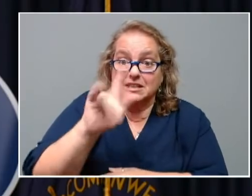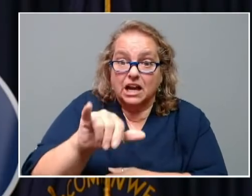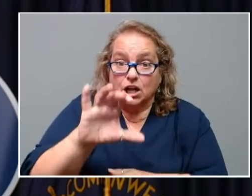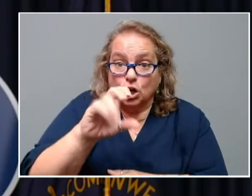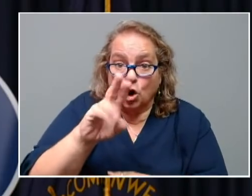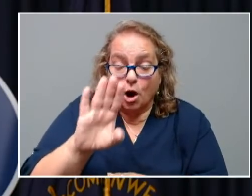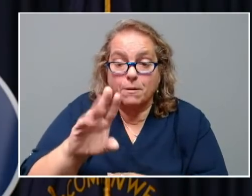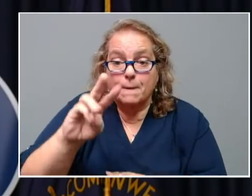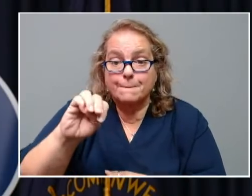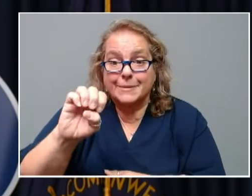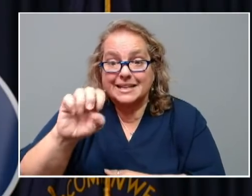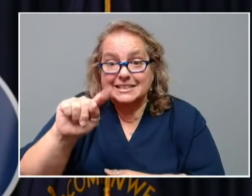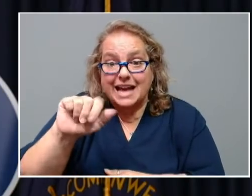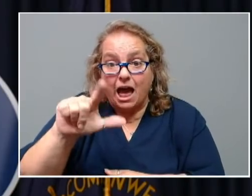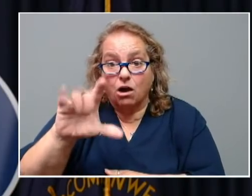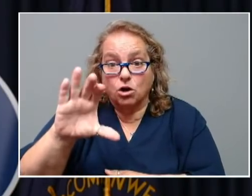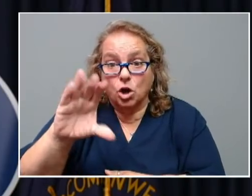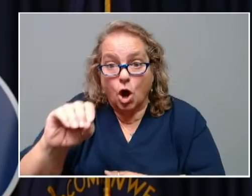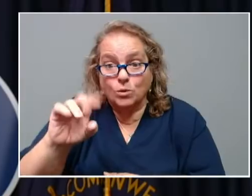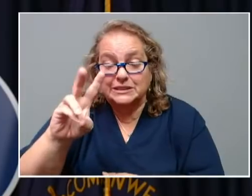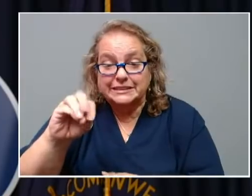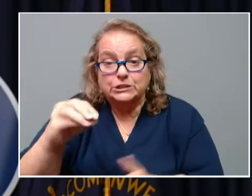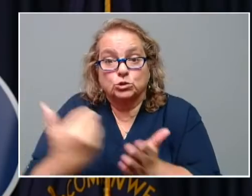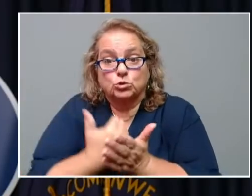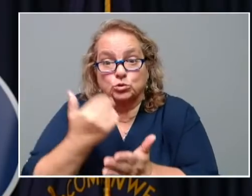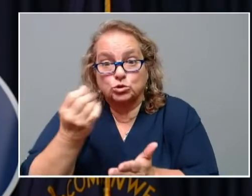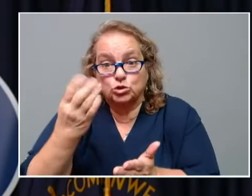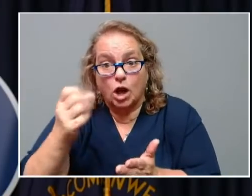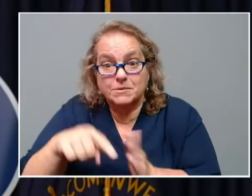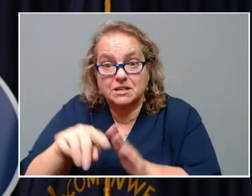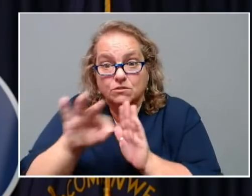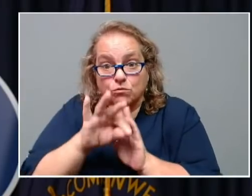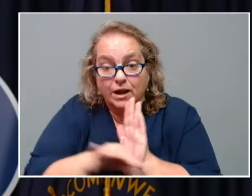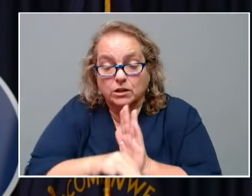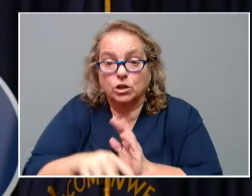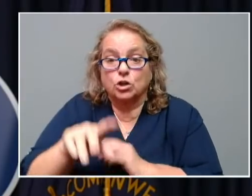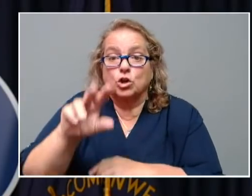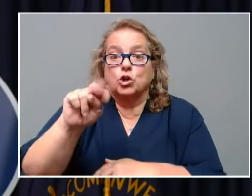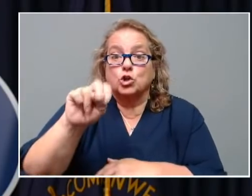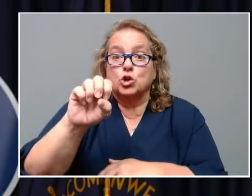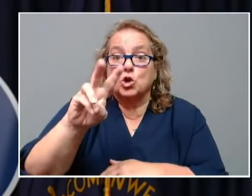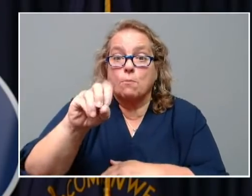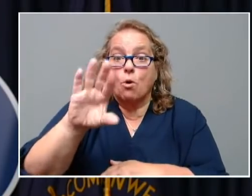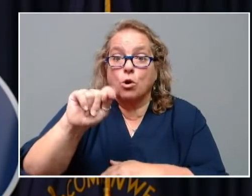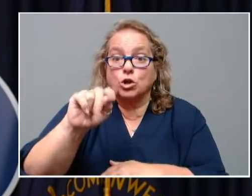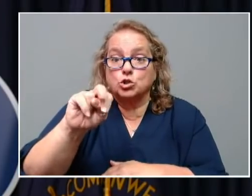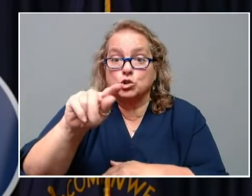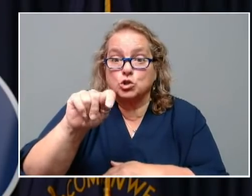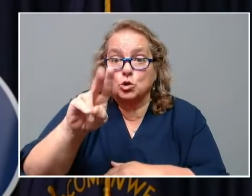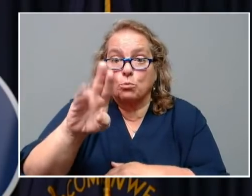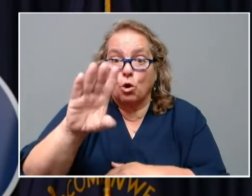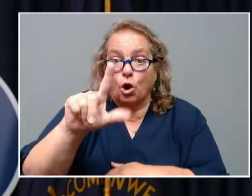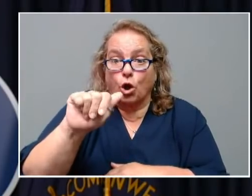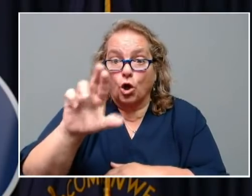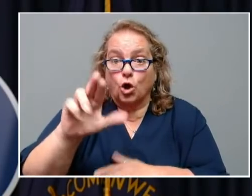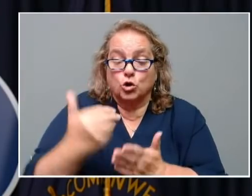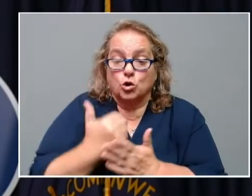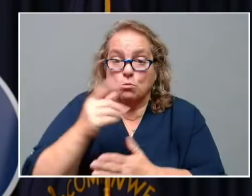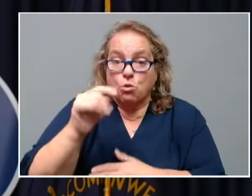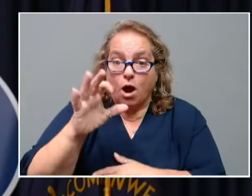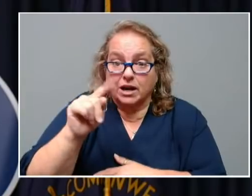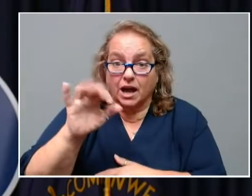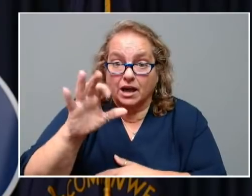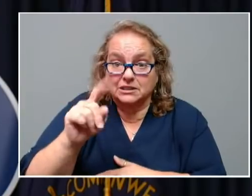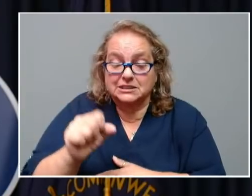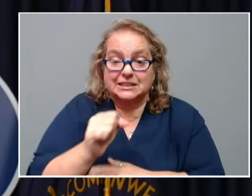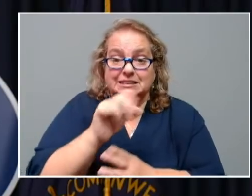new jobs in their facility in Franklin. Nucor Tubular Products, Nucor continuing to do more. 72 new jobs in Gallatin